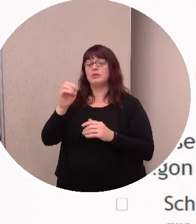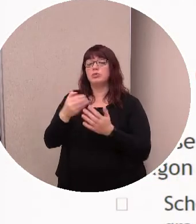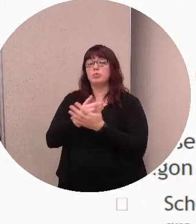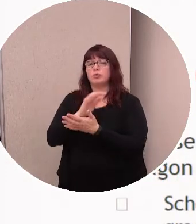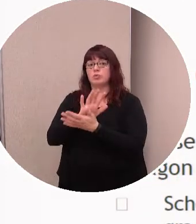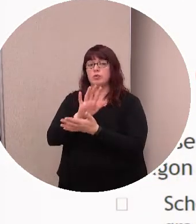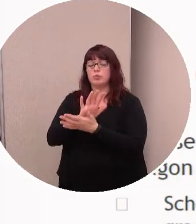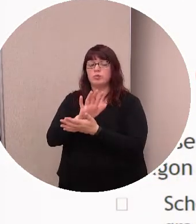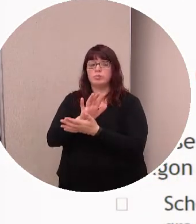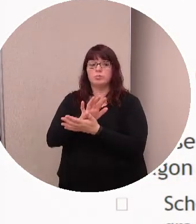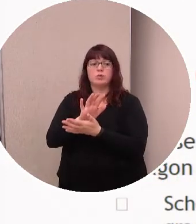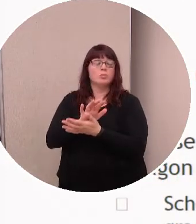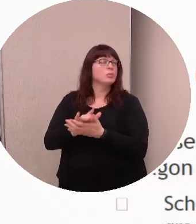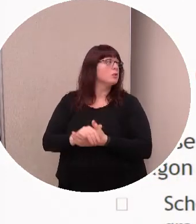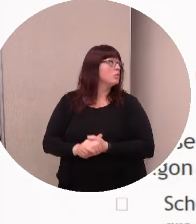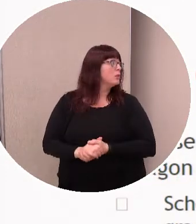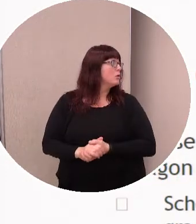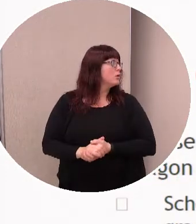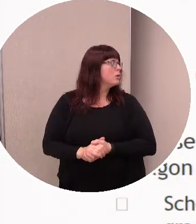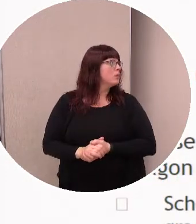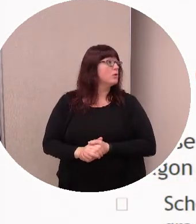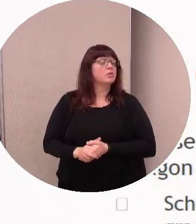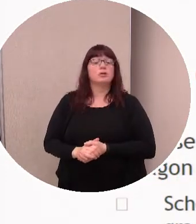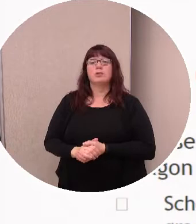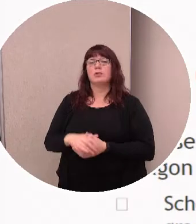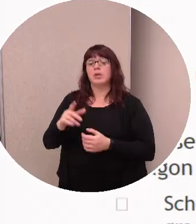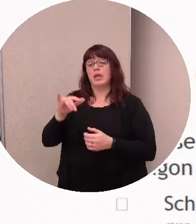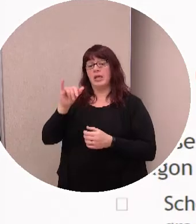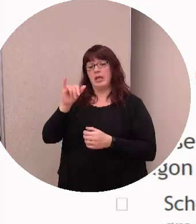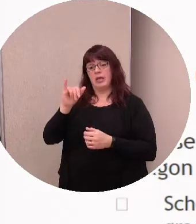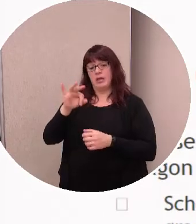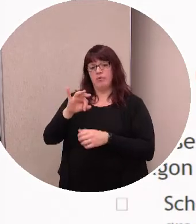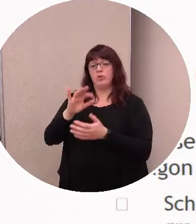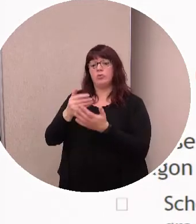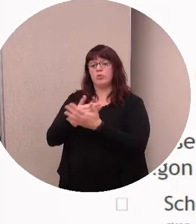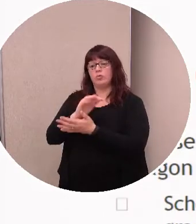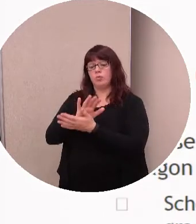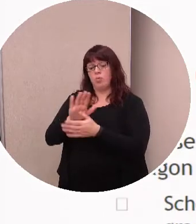Here we see some of the effects of the proposed changes.